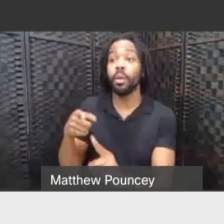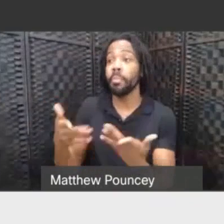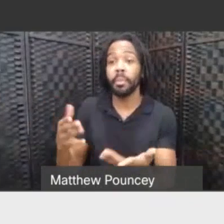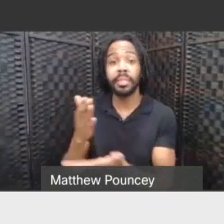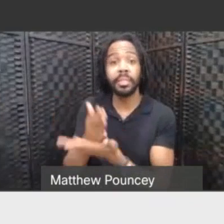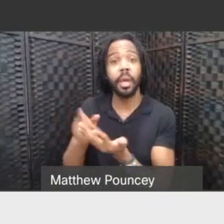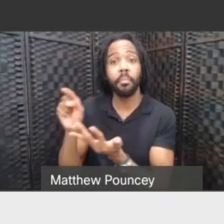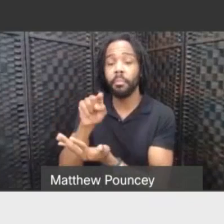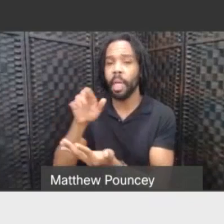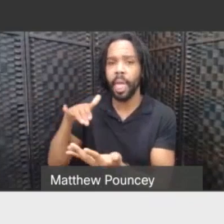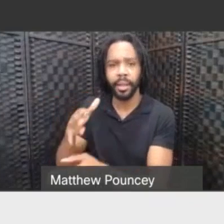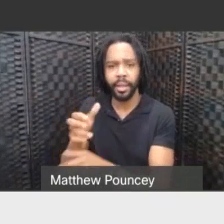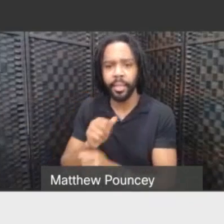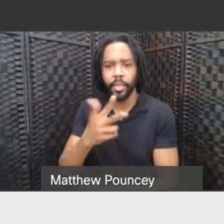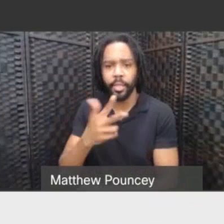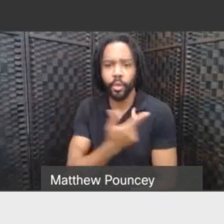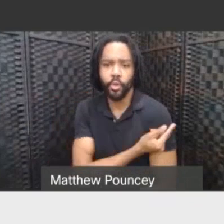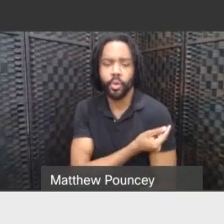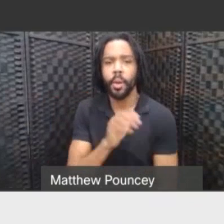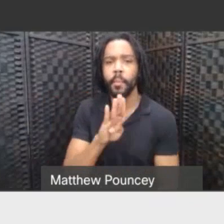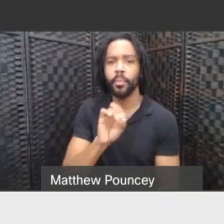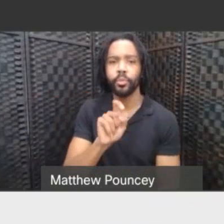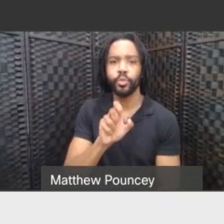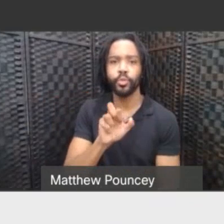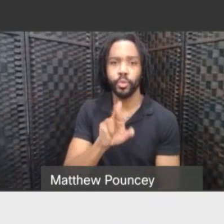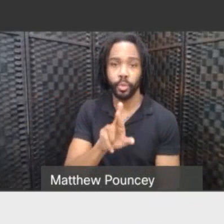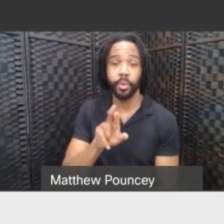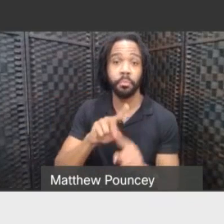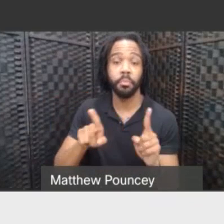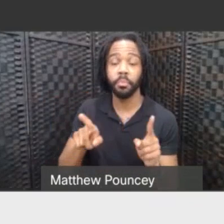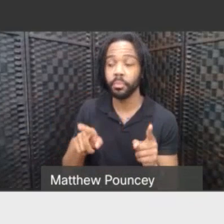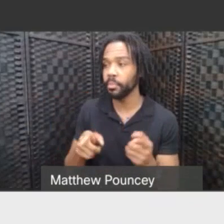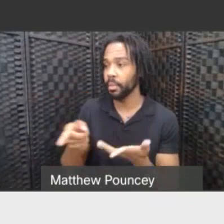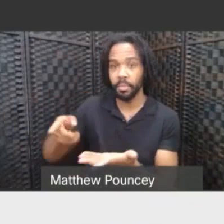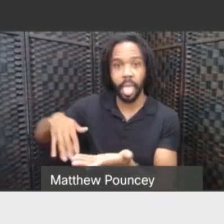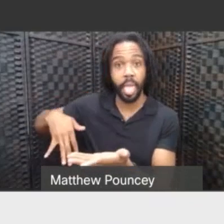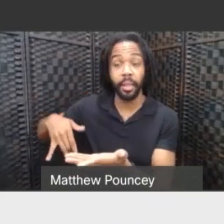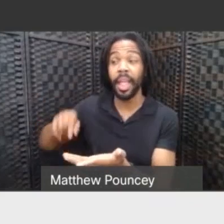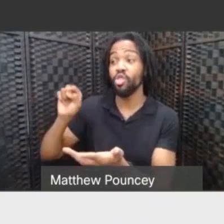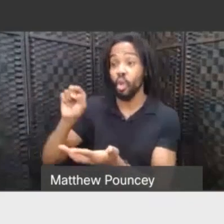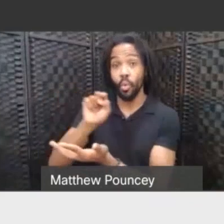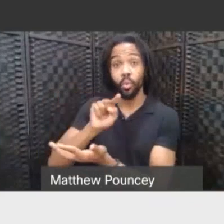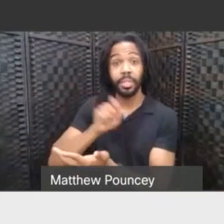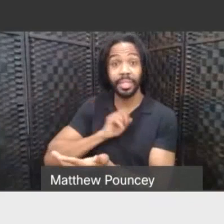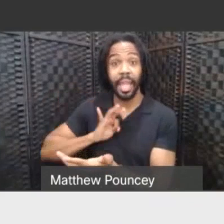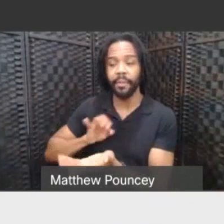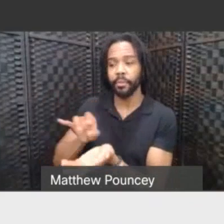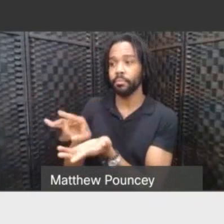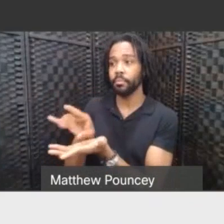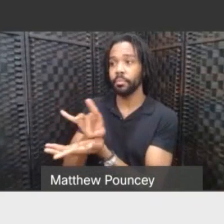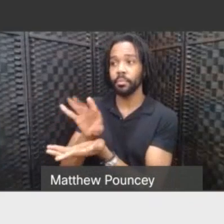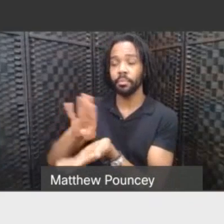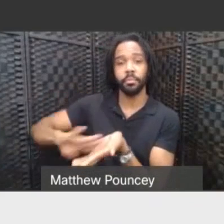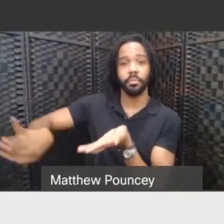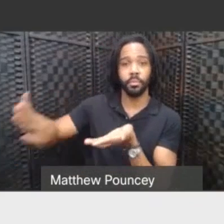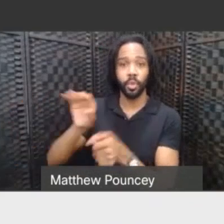the time period has passed where you're able to get boosted, but you haven't. Those individuals should be excluded from work for 10 days after